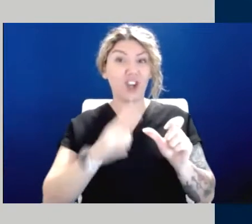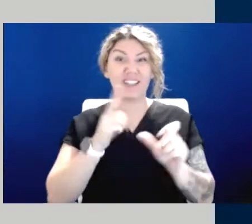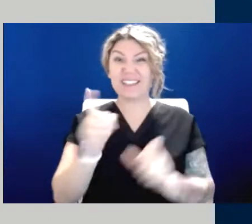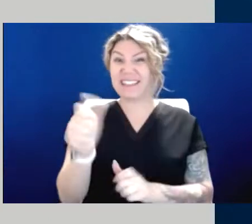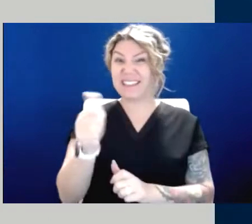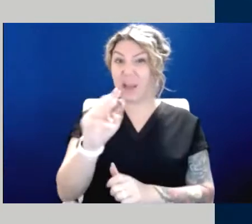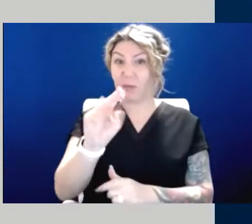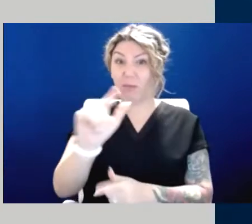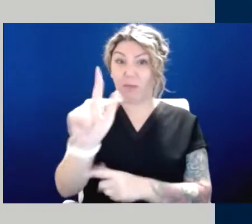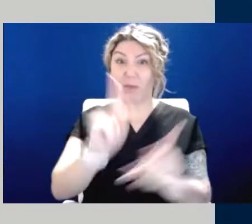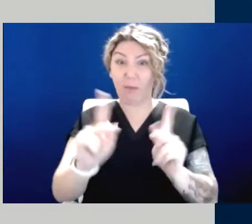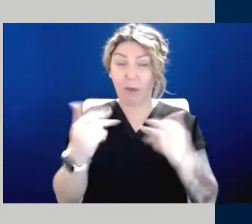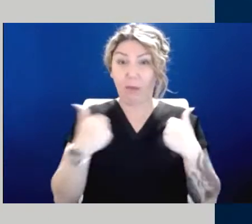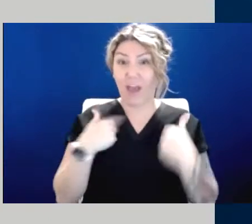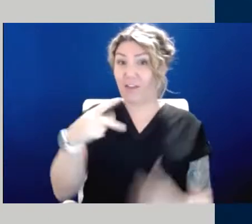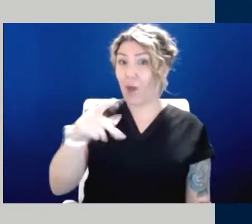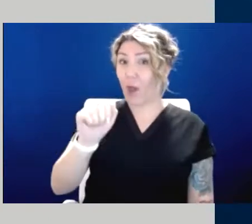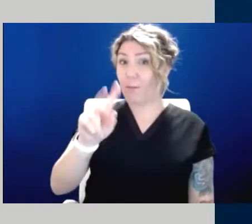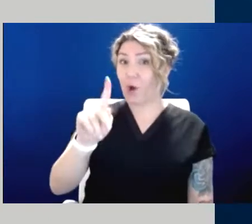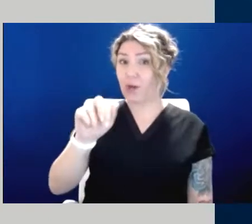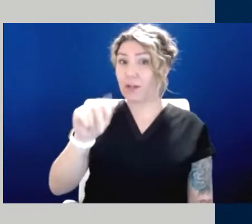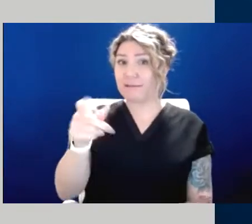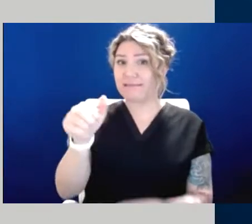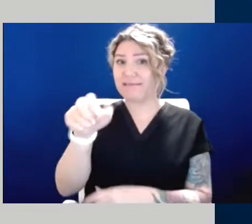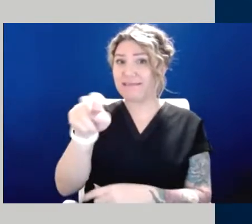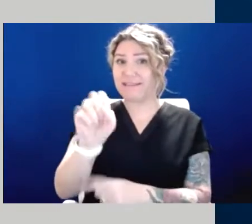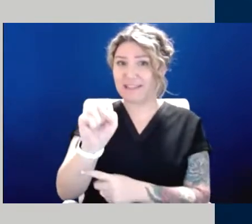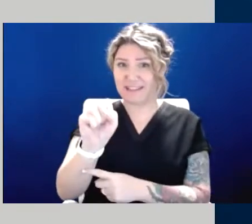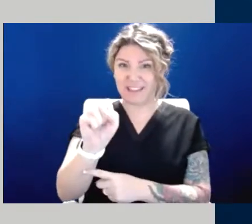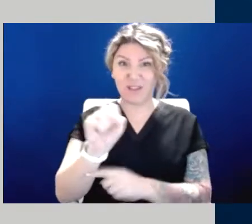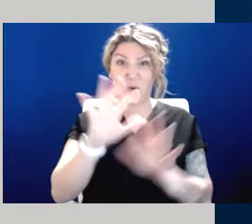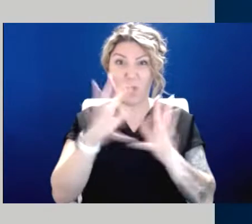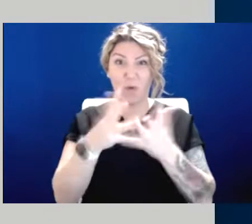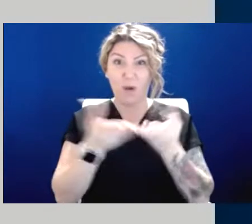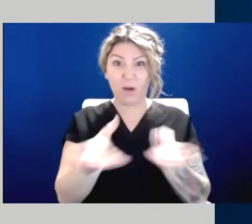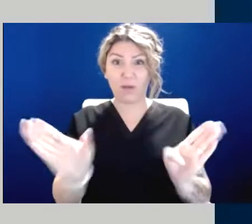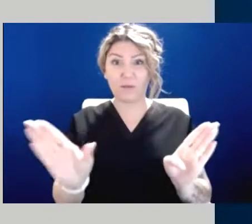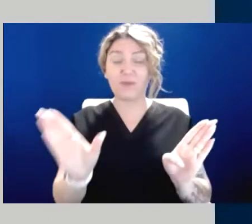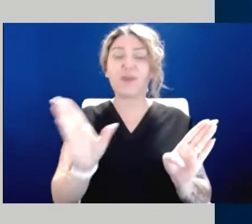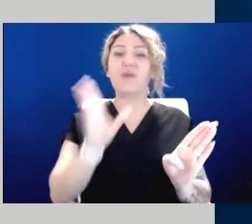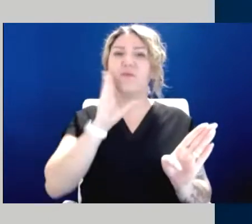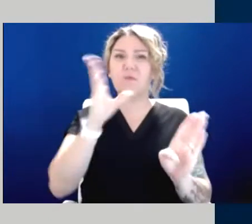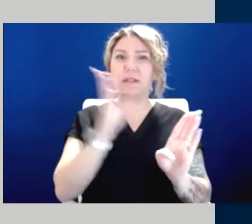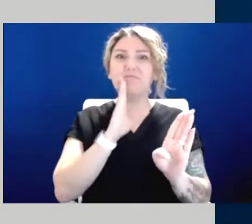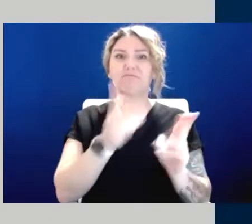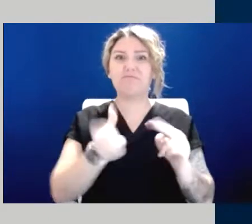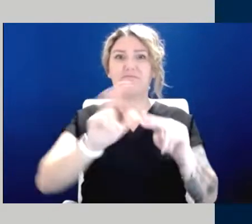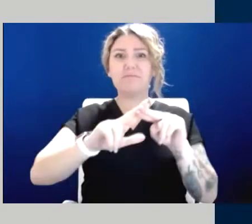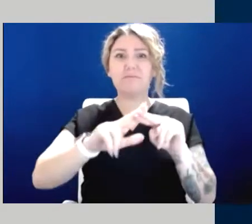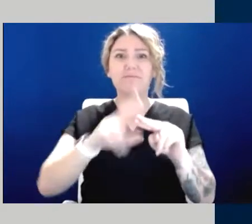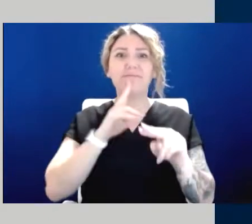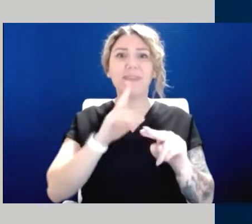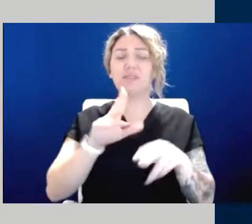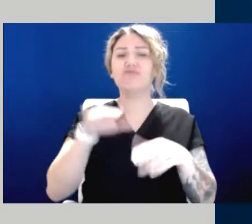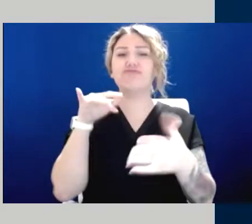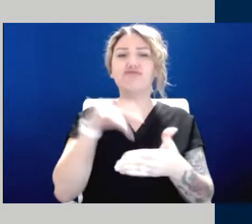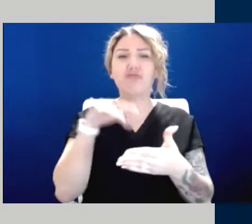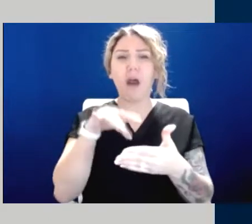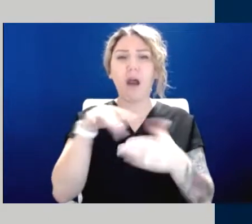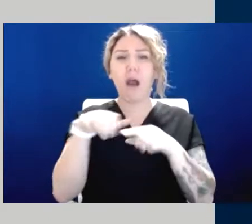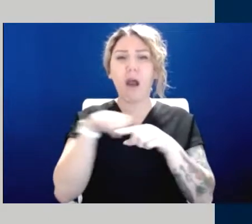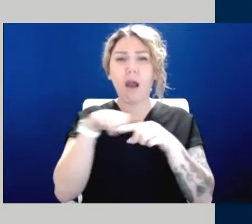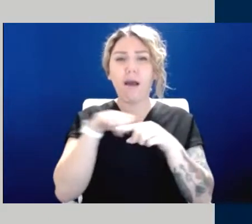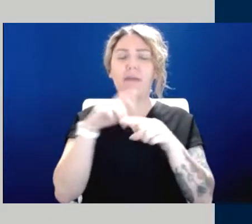number will grow in the next decade. A look at the treatments currently available, trials that are currently underway, and the